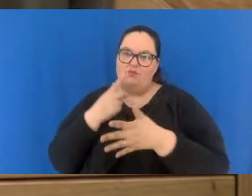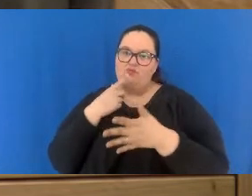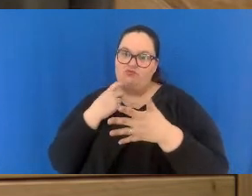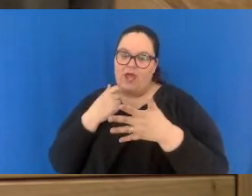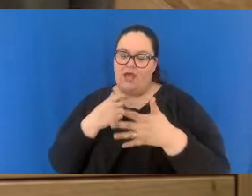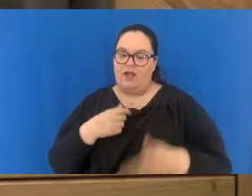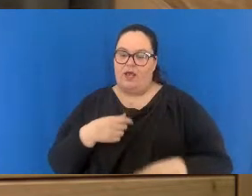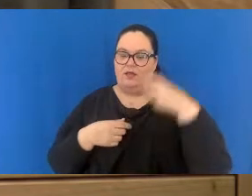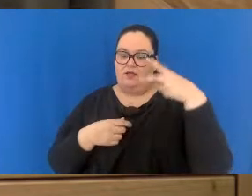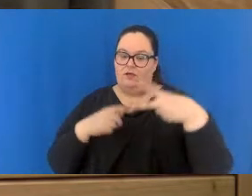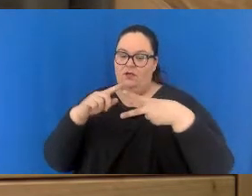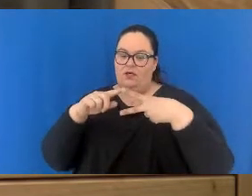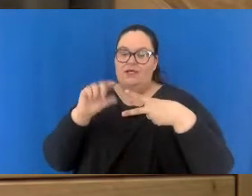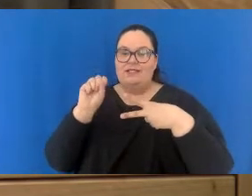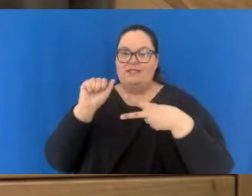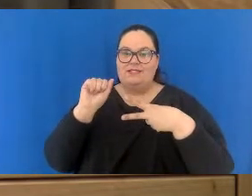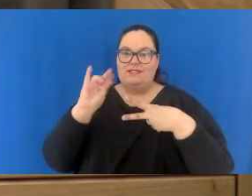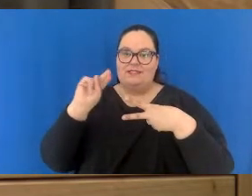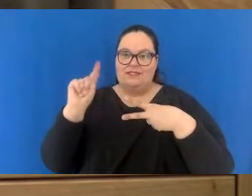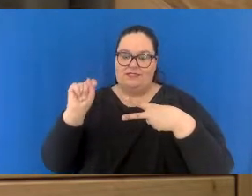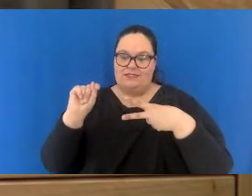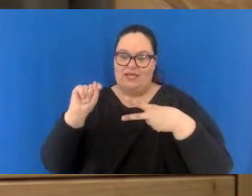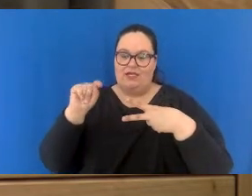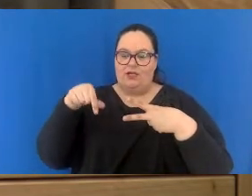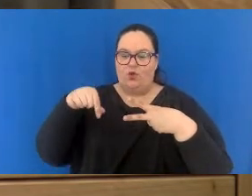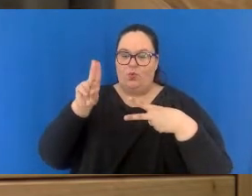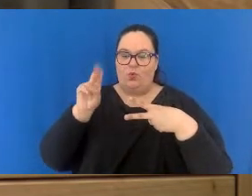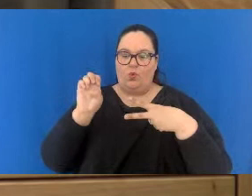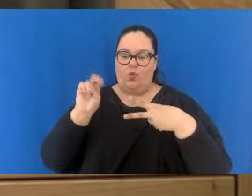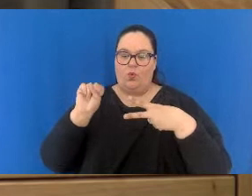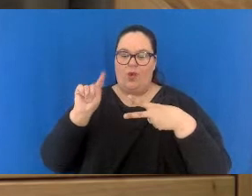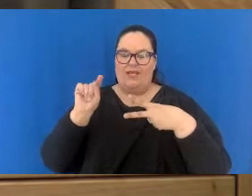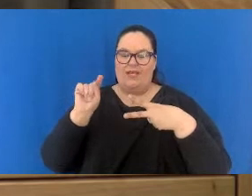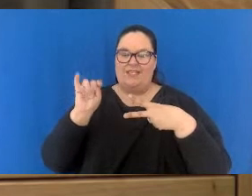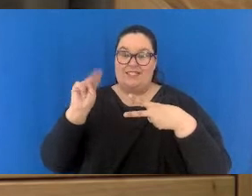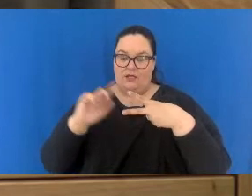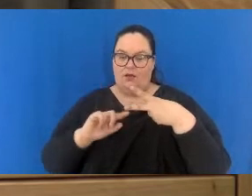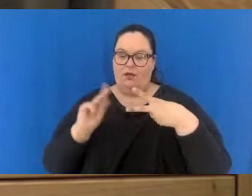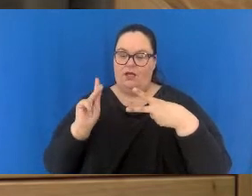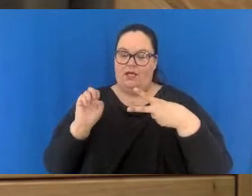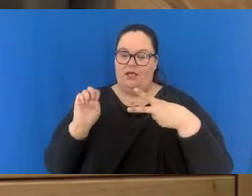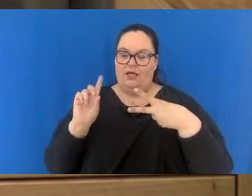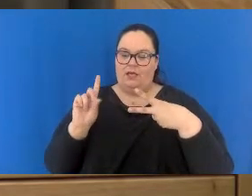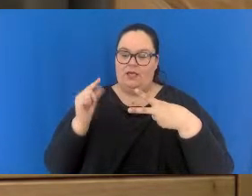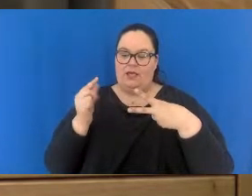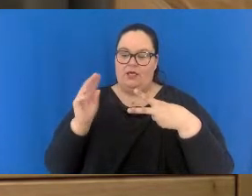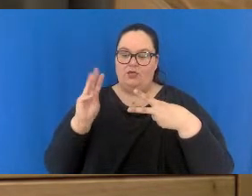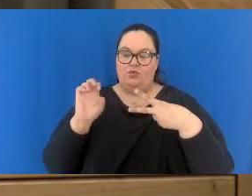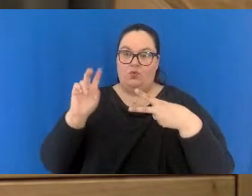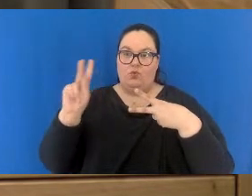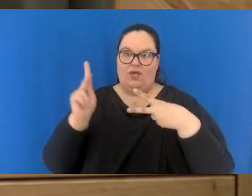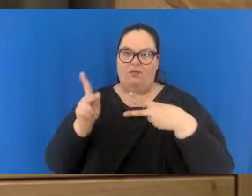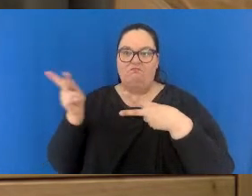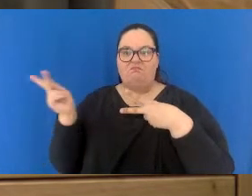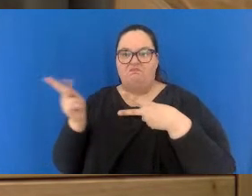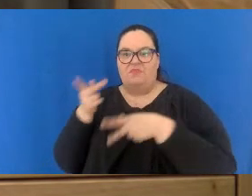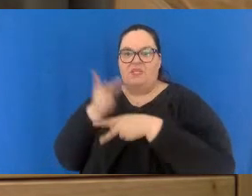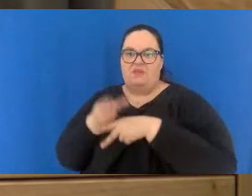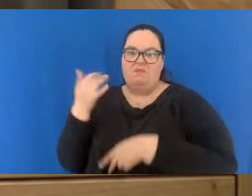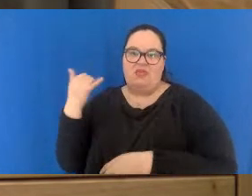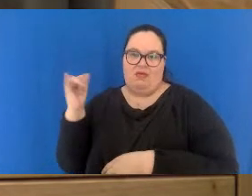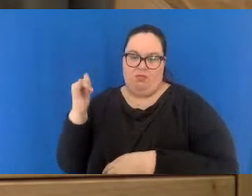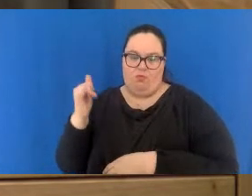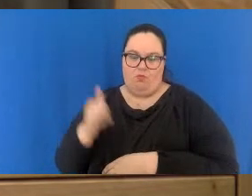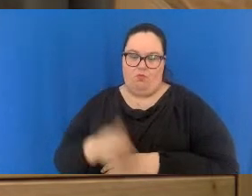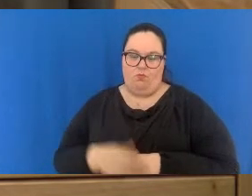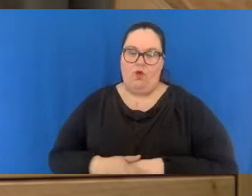to assess the situation over the days ahead and will determine whether any future measures are needed in other communities.